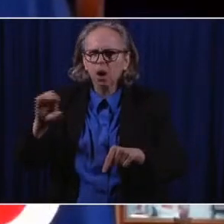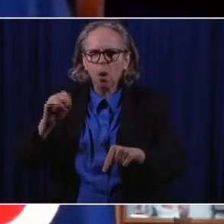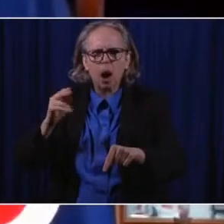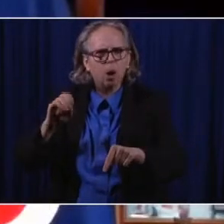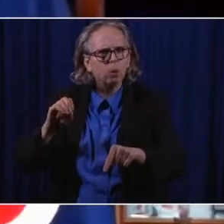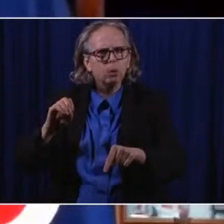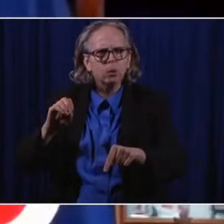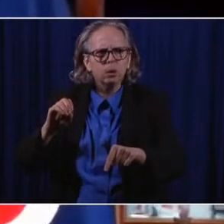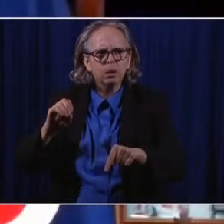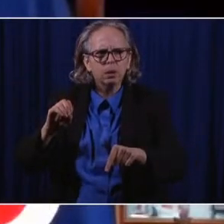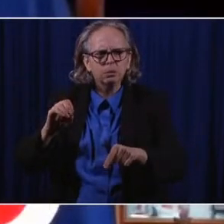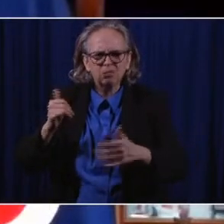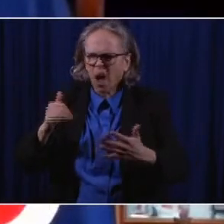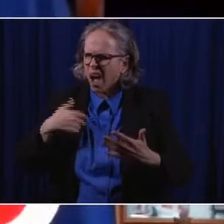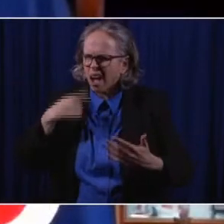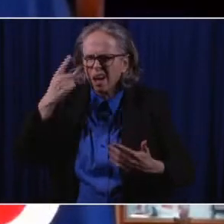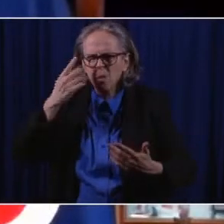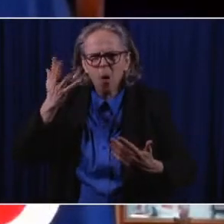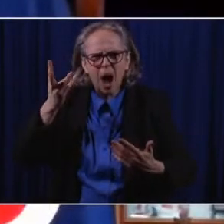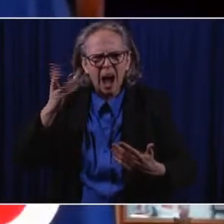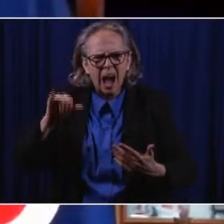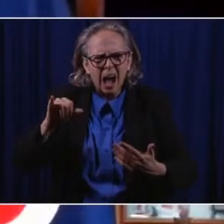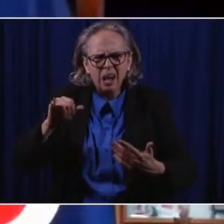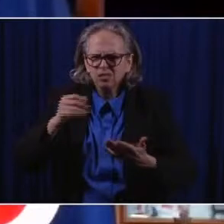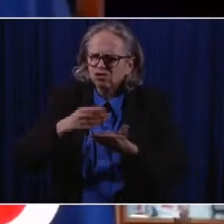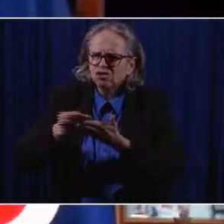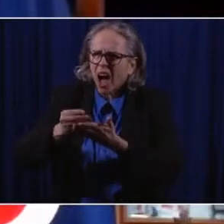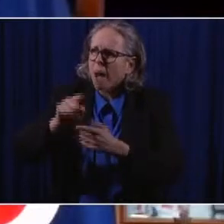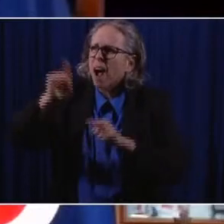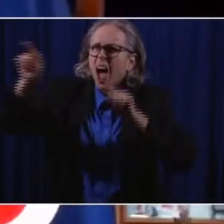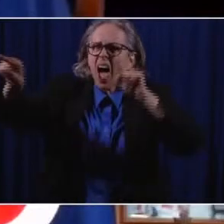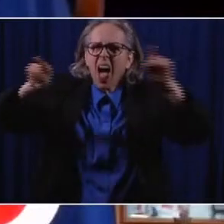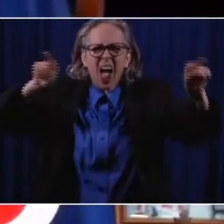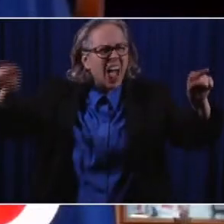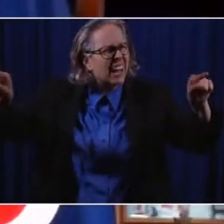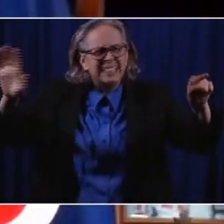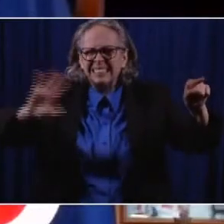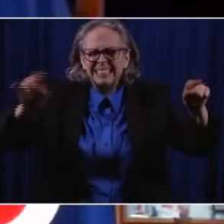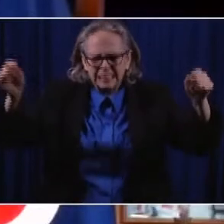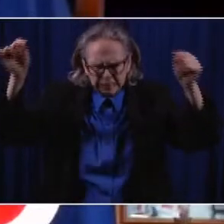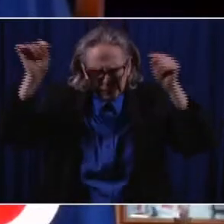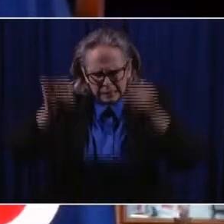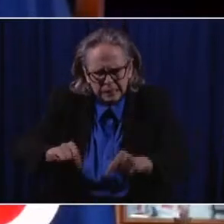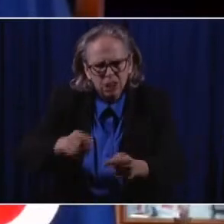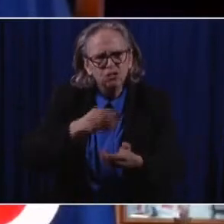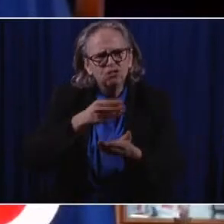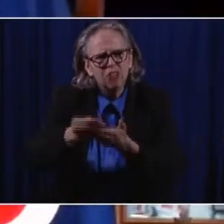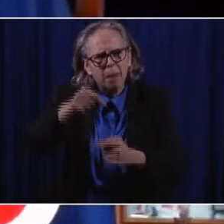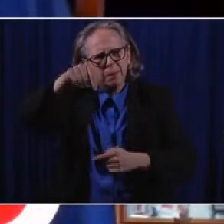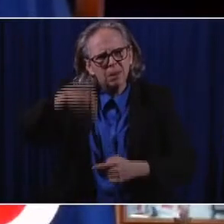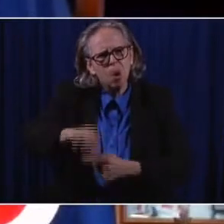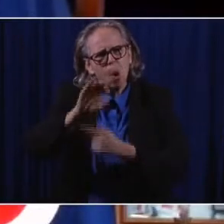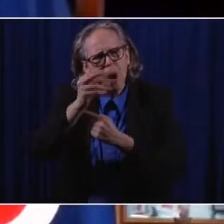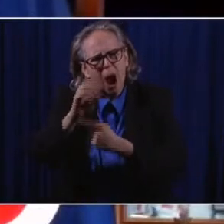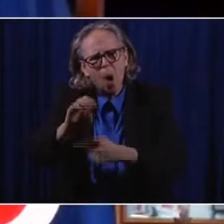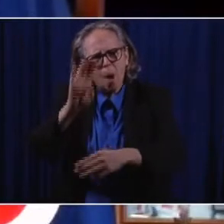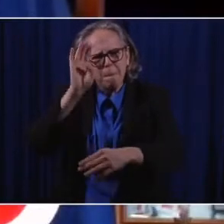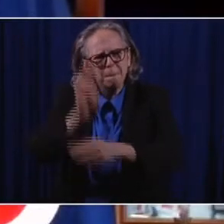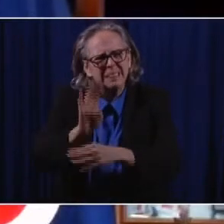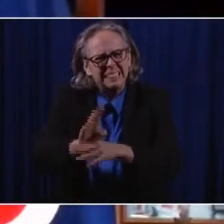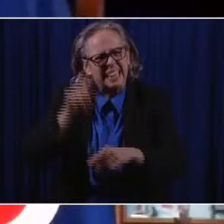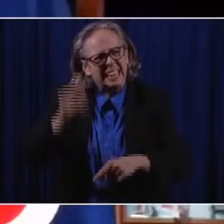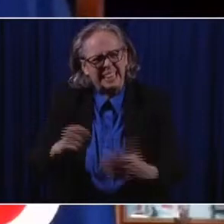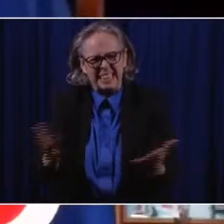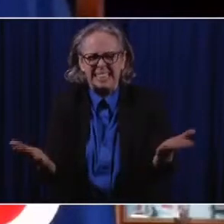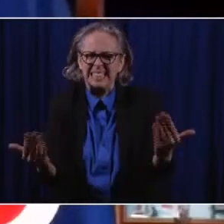businesses, that would make a dramatic impact to help our retailers during this difficult time. So the initiative with both of